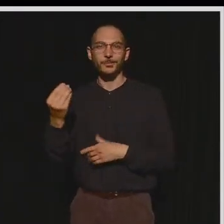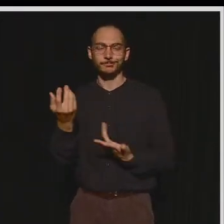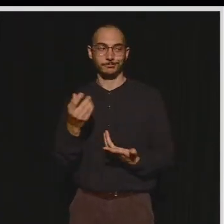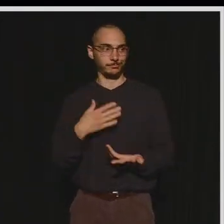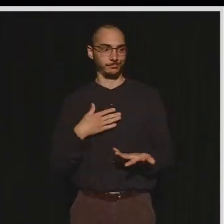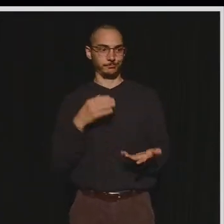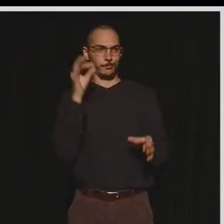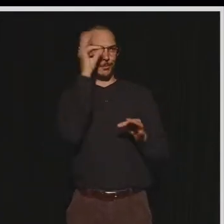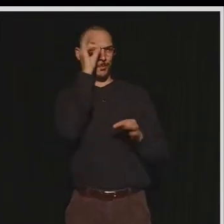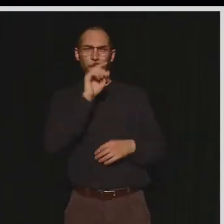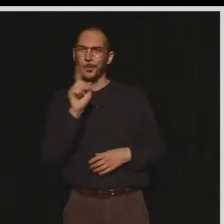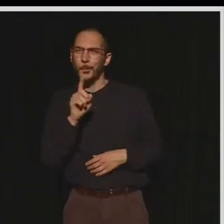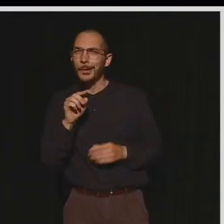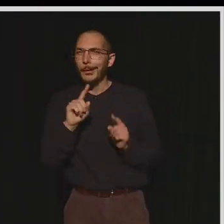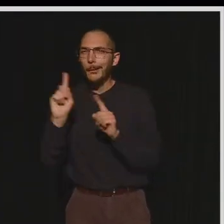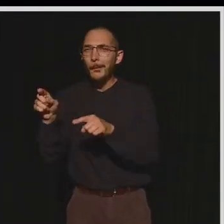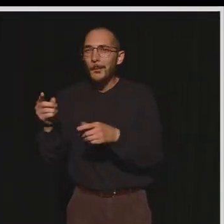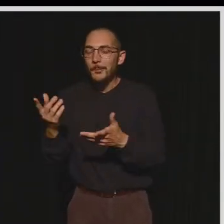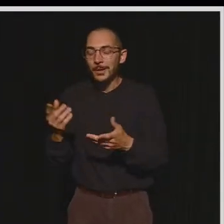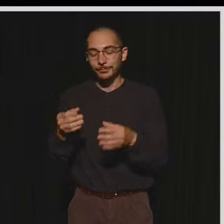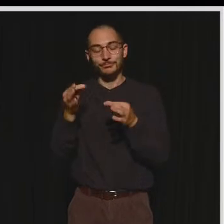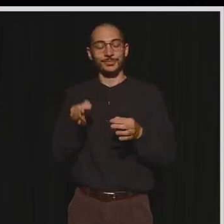And